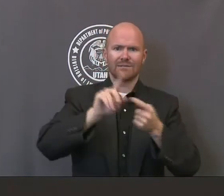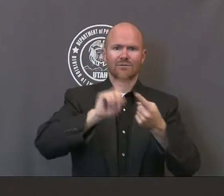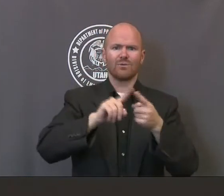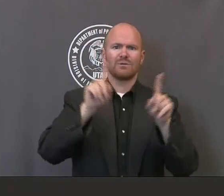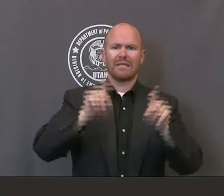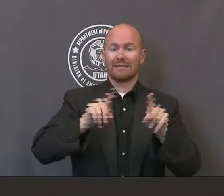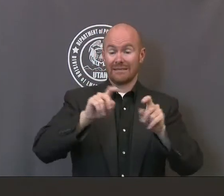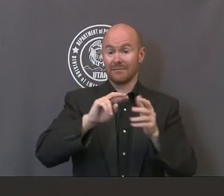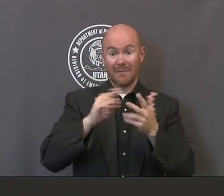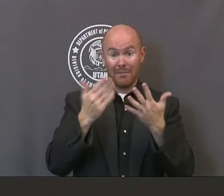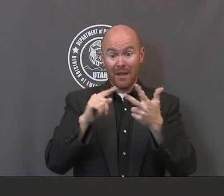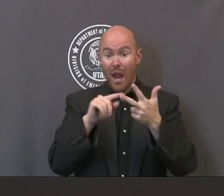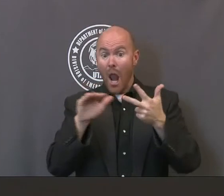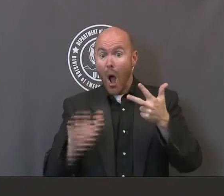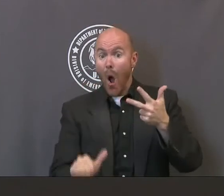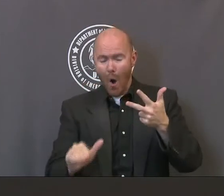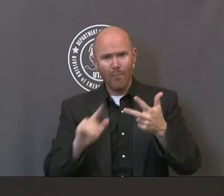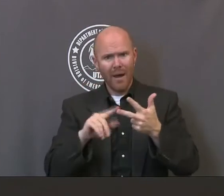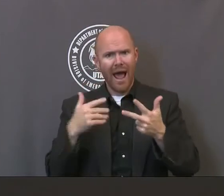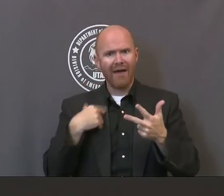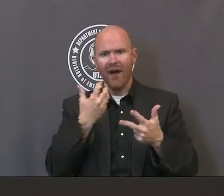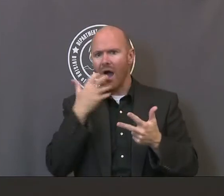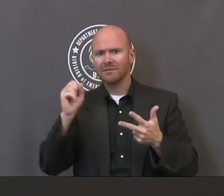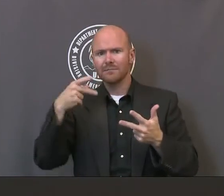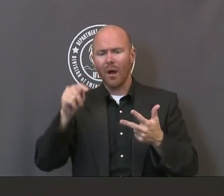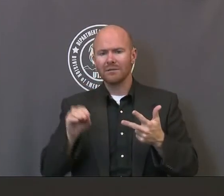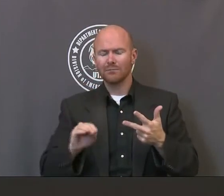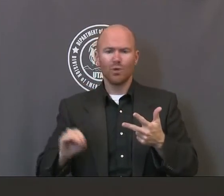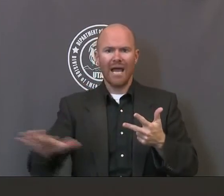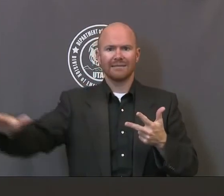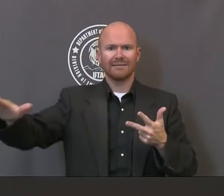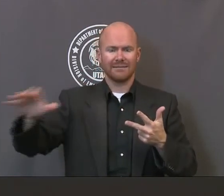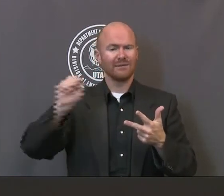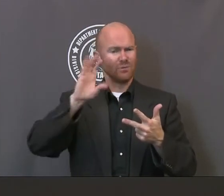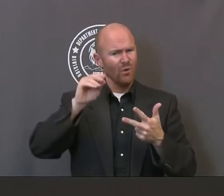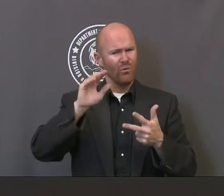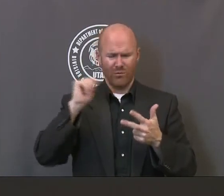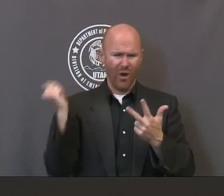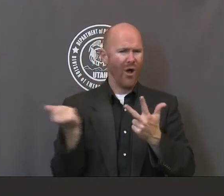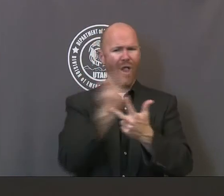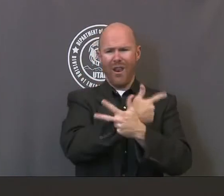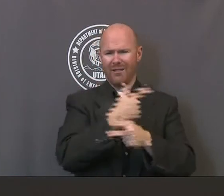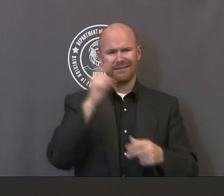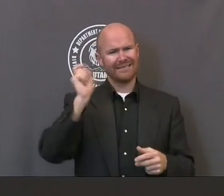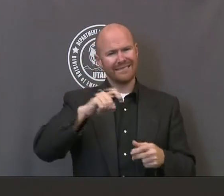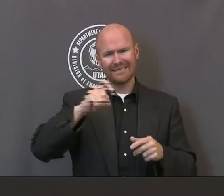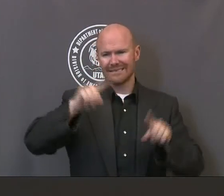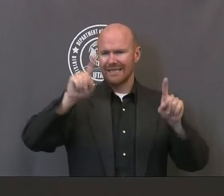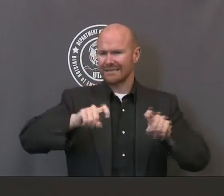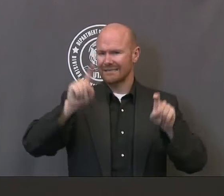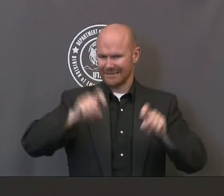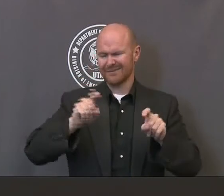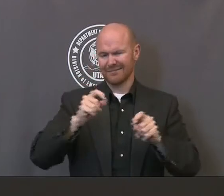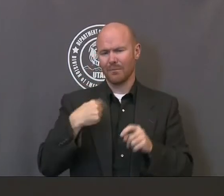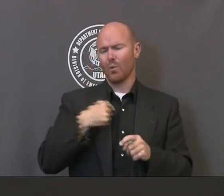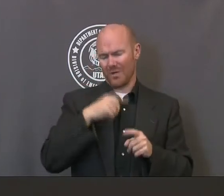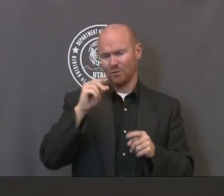the spread is happening in their own communities and we can keep them in the moderate or low. So this is all part of our testing strategy